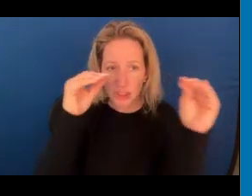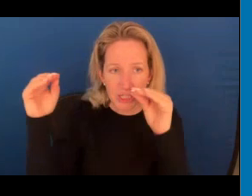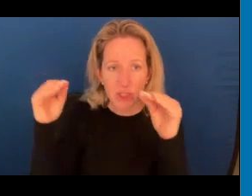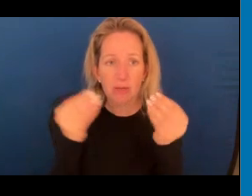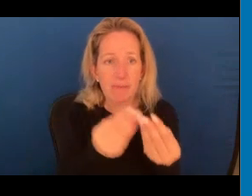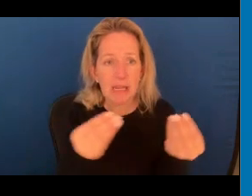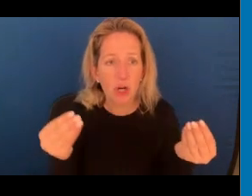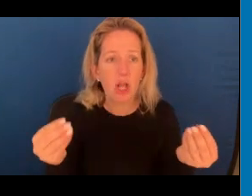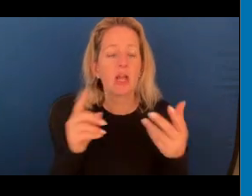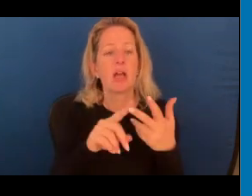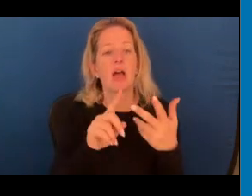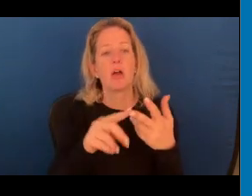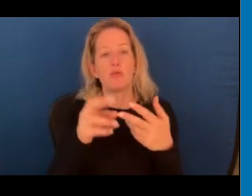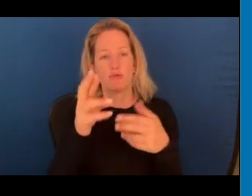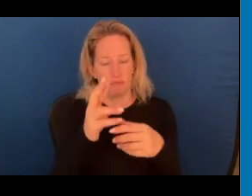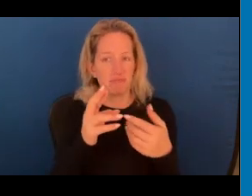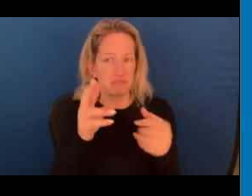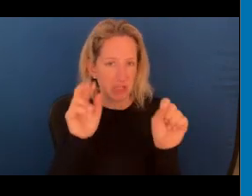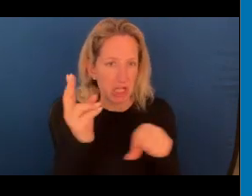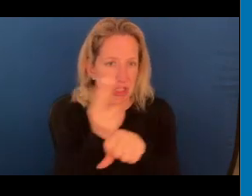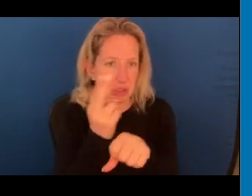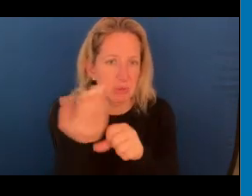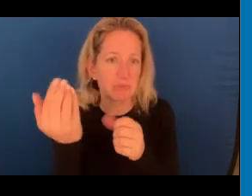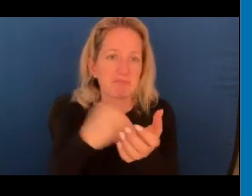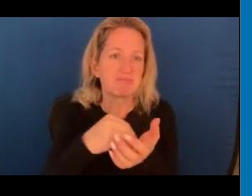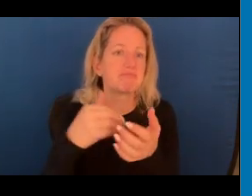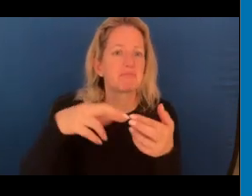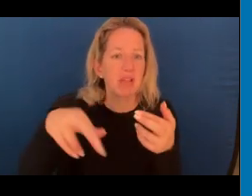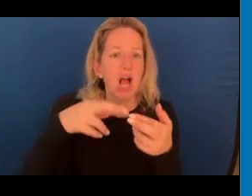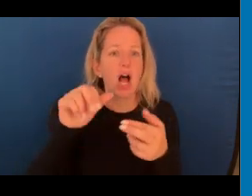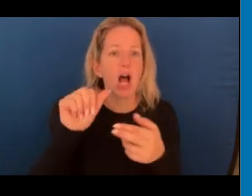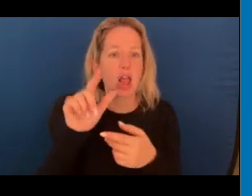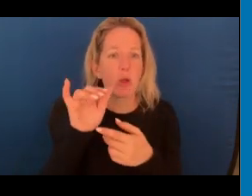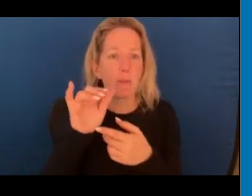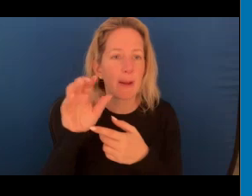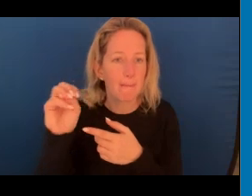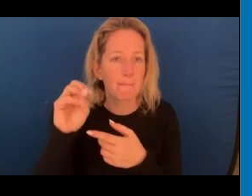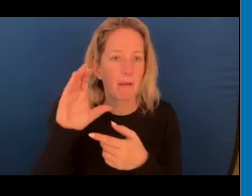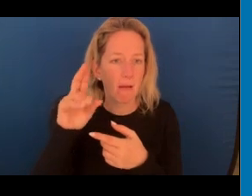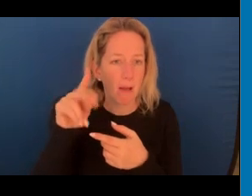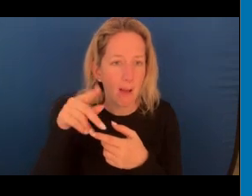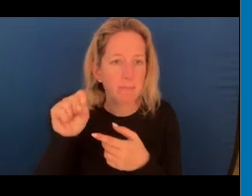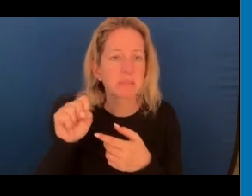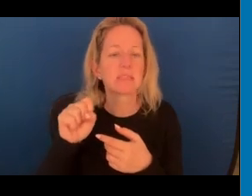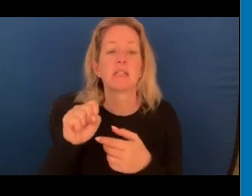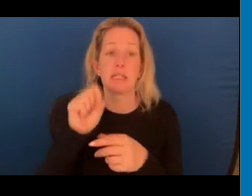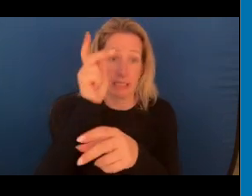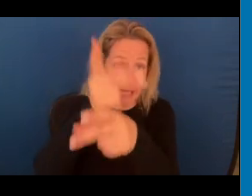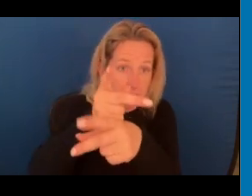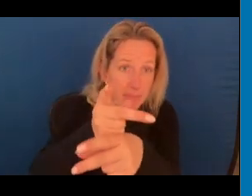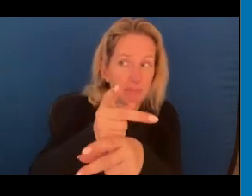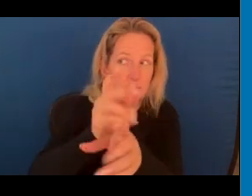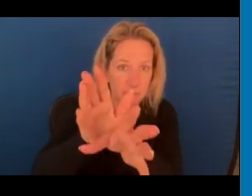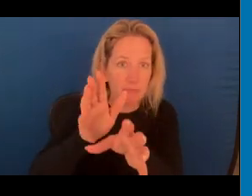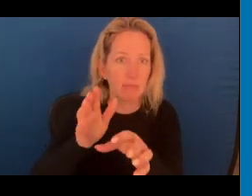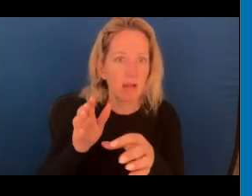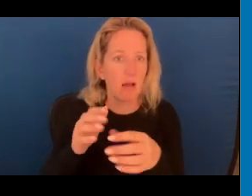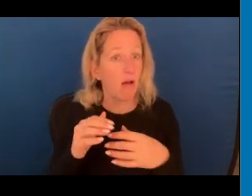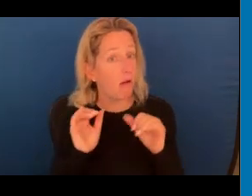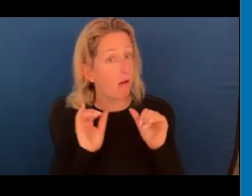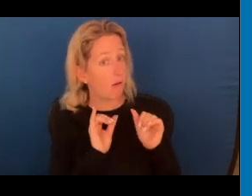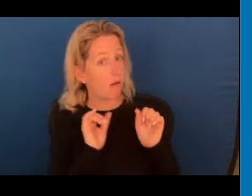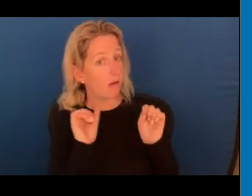reusable aluminum cups that, you know, we're like, oh, if you want to bring them back, that's great. We can repurpose them or keep them. Like, and they're like, oh, this is reusable.